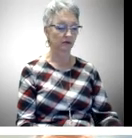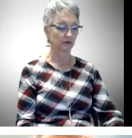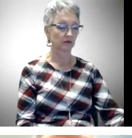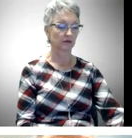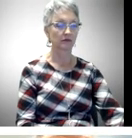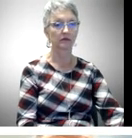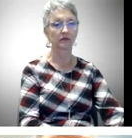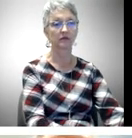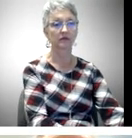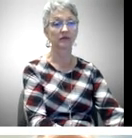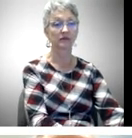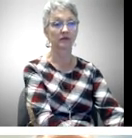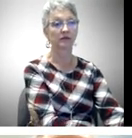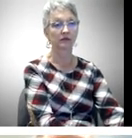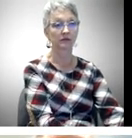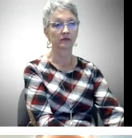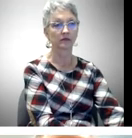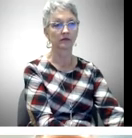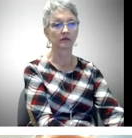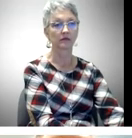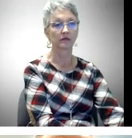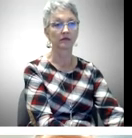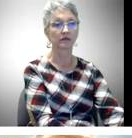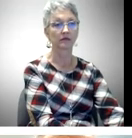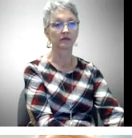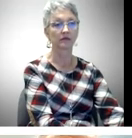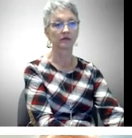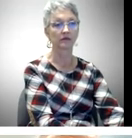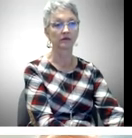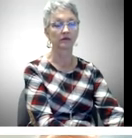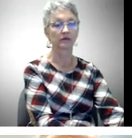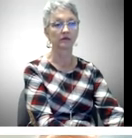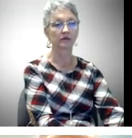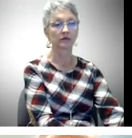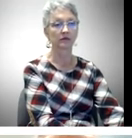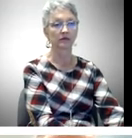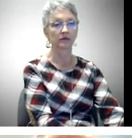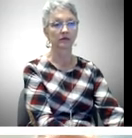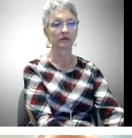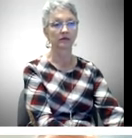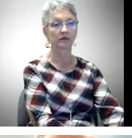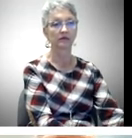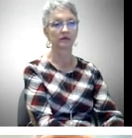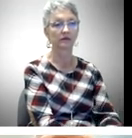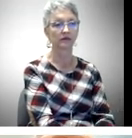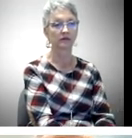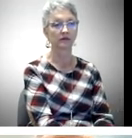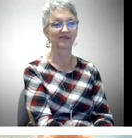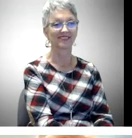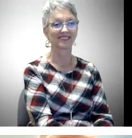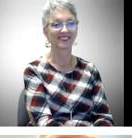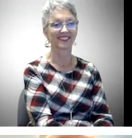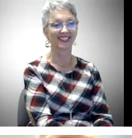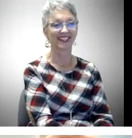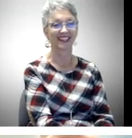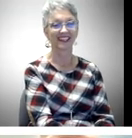her parents were removed as her guardian. And the interesting thing regarding Jenny is that she's a celebrity.